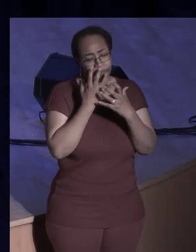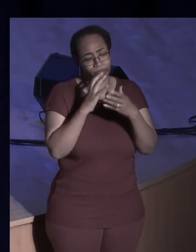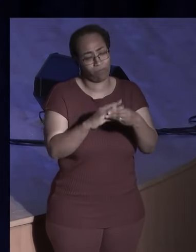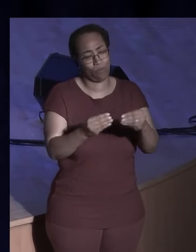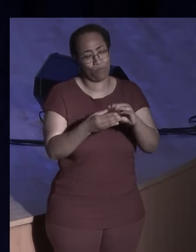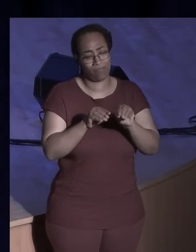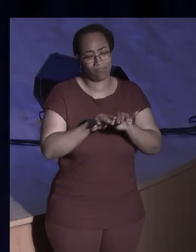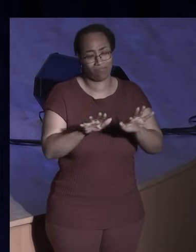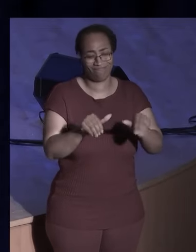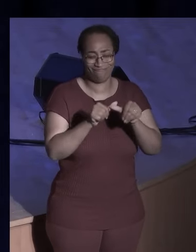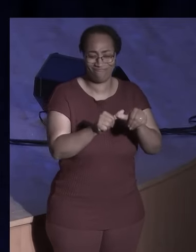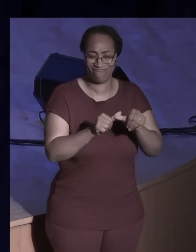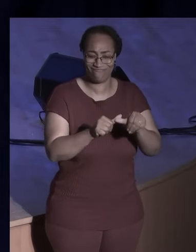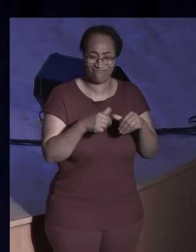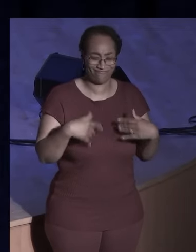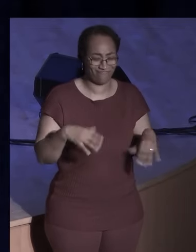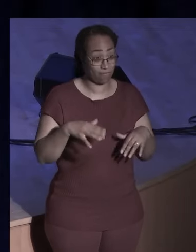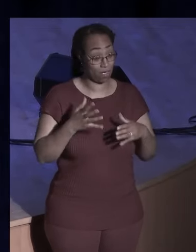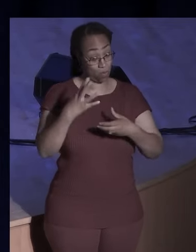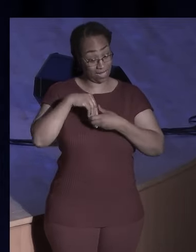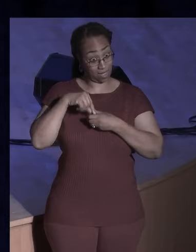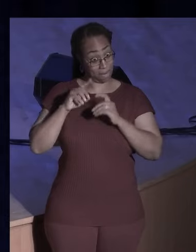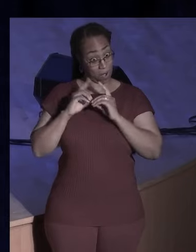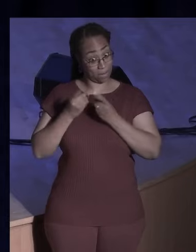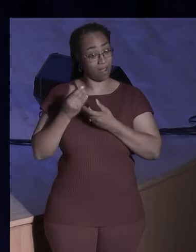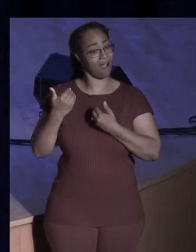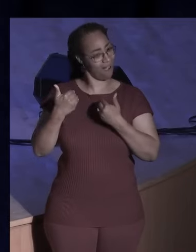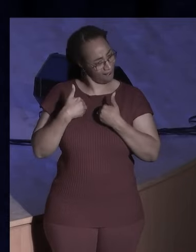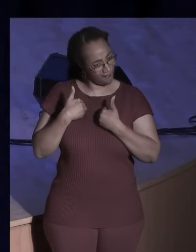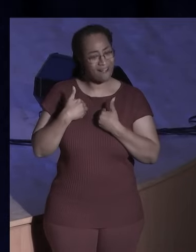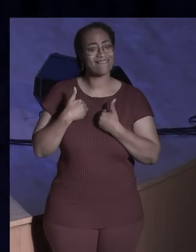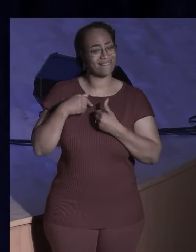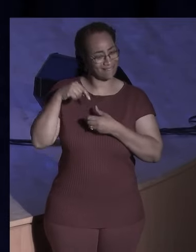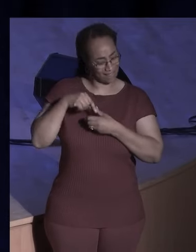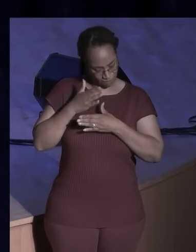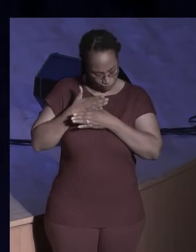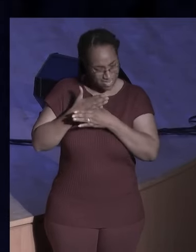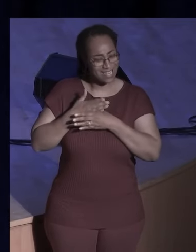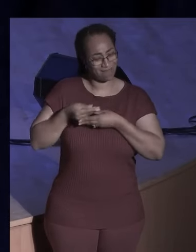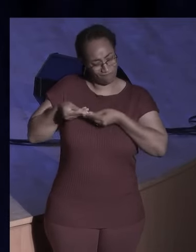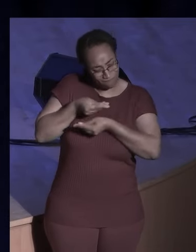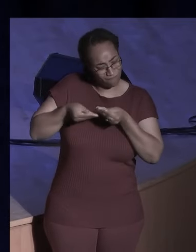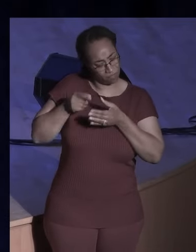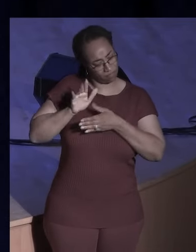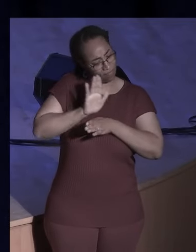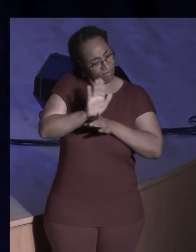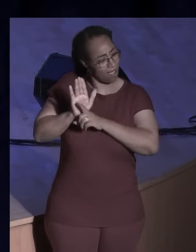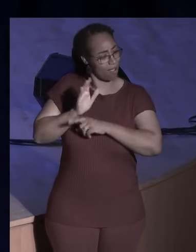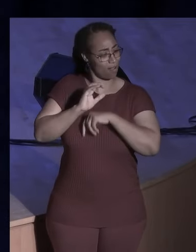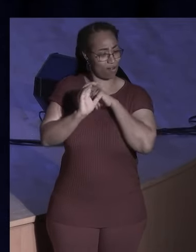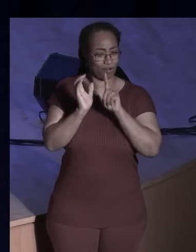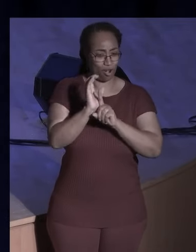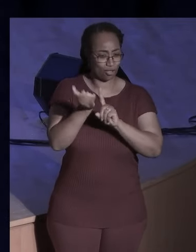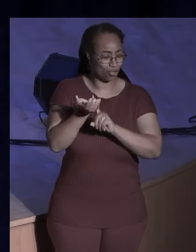our country's stories as well, even when they're difficult. I'm grateful to my colleagues who come to work every day with that